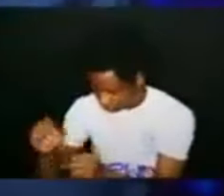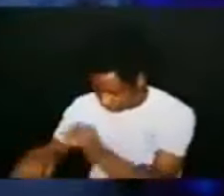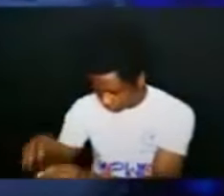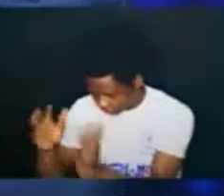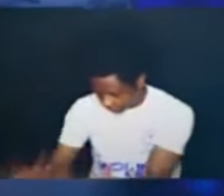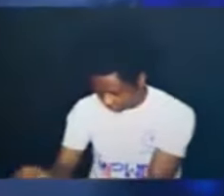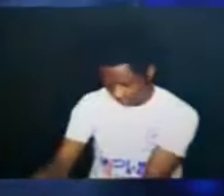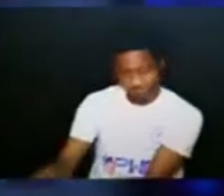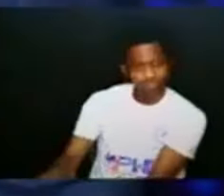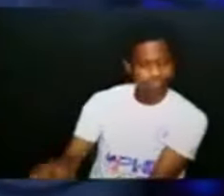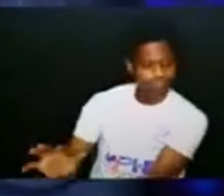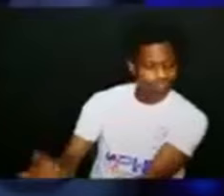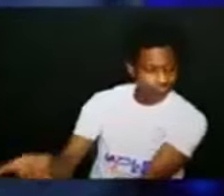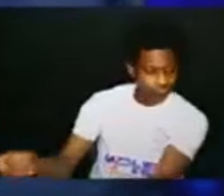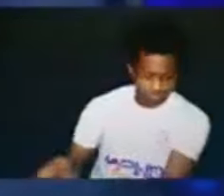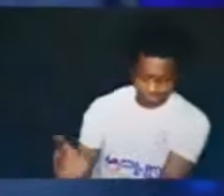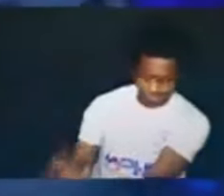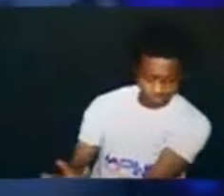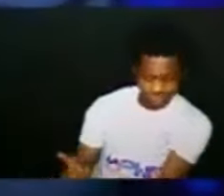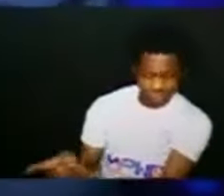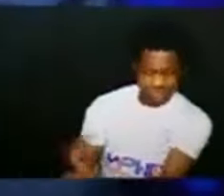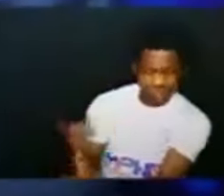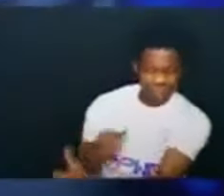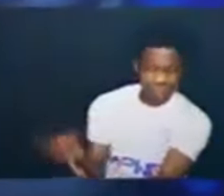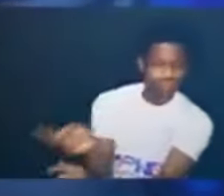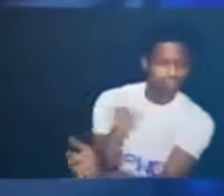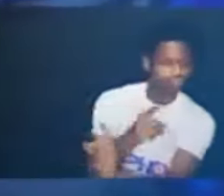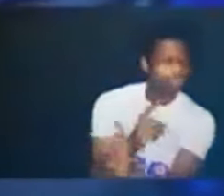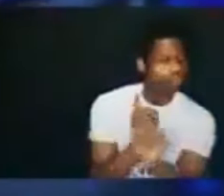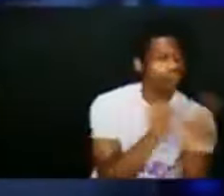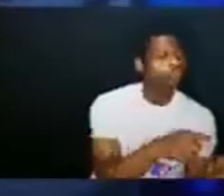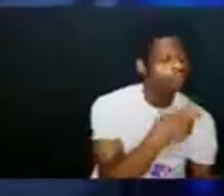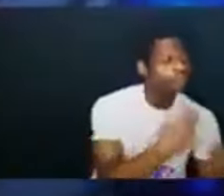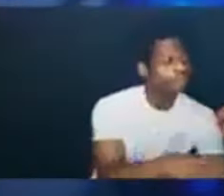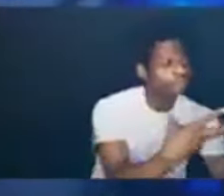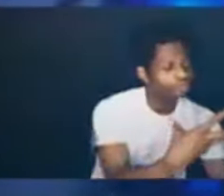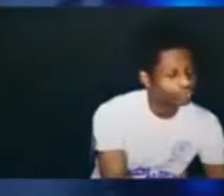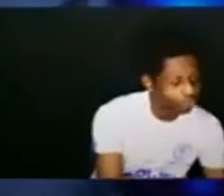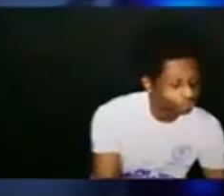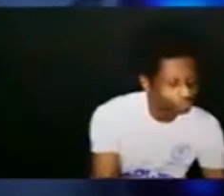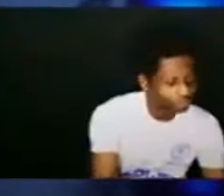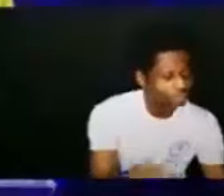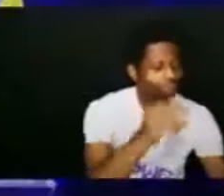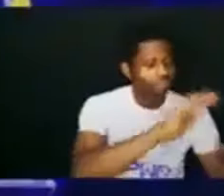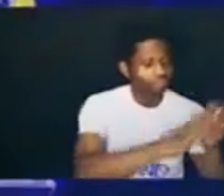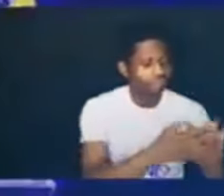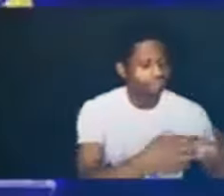the altar. First go and be reconciled to them, then come and offer your